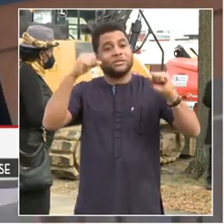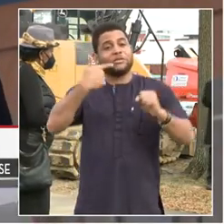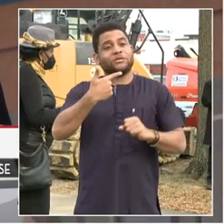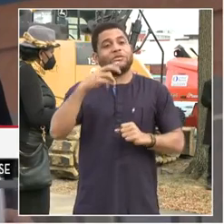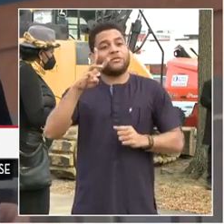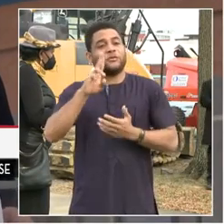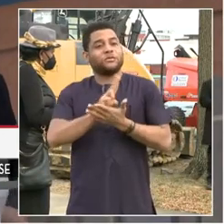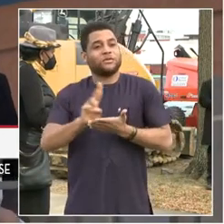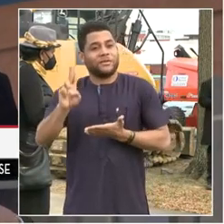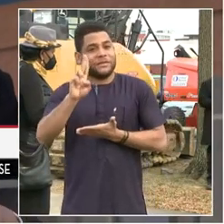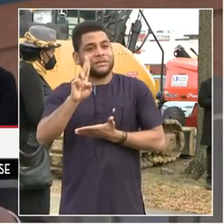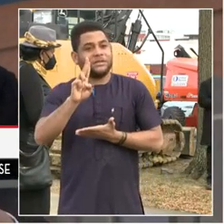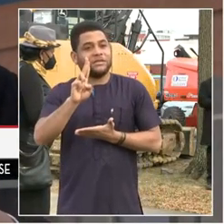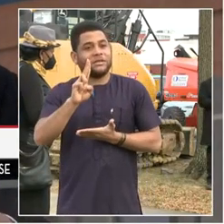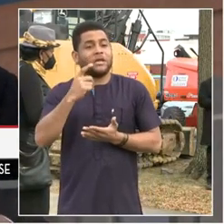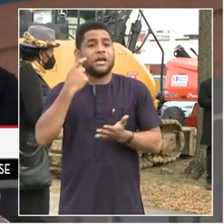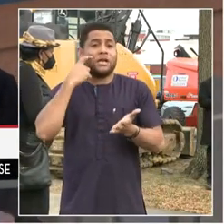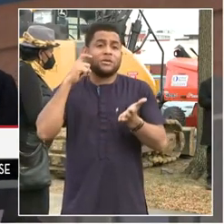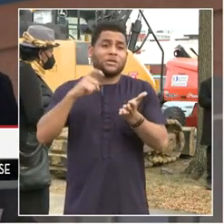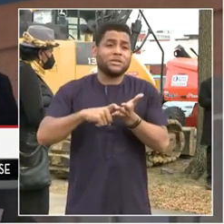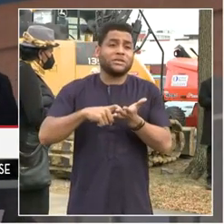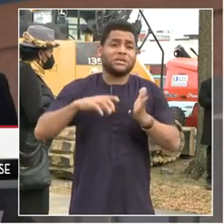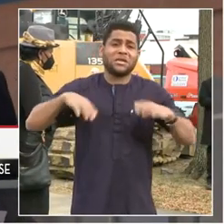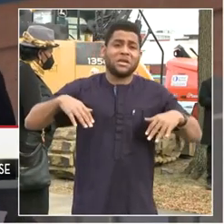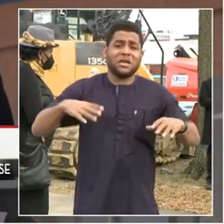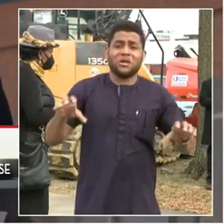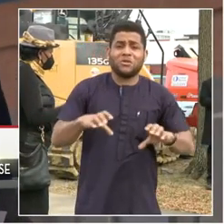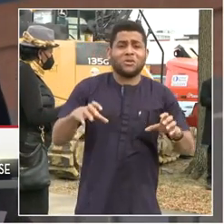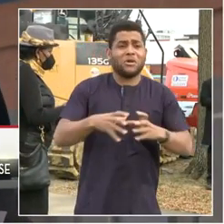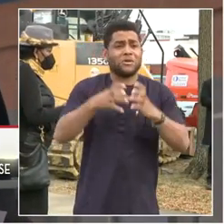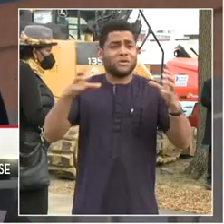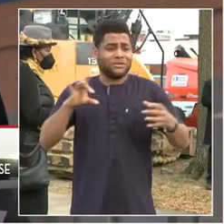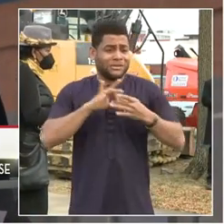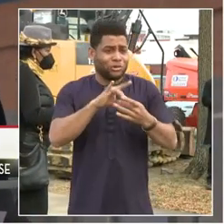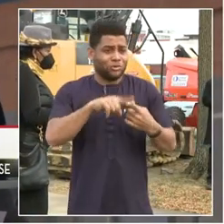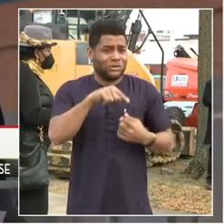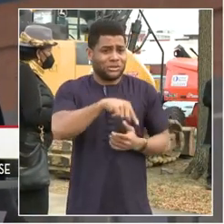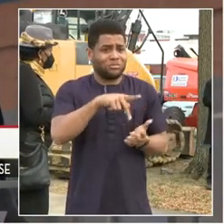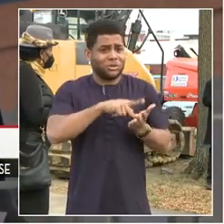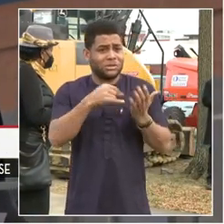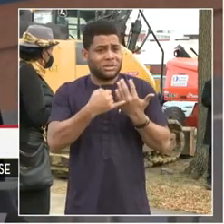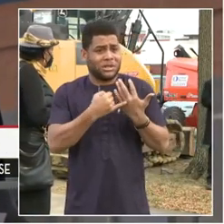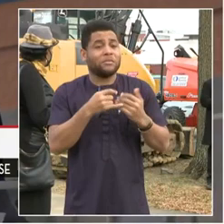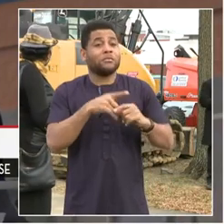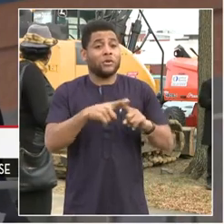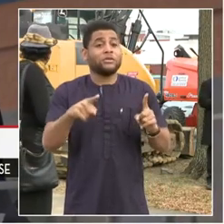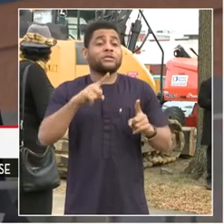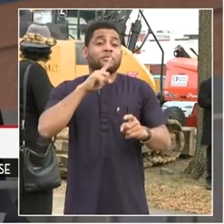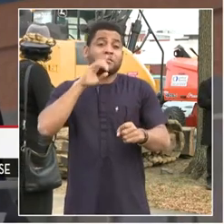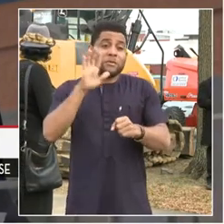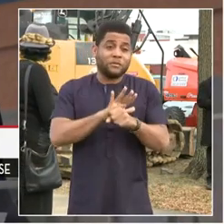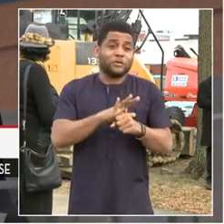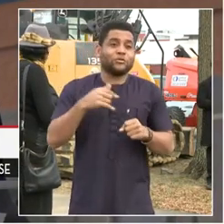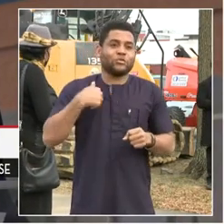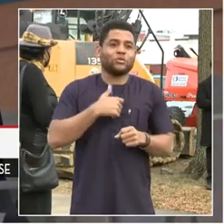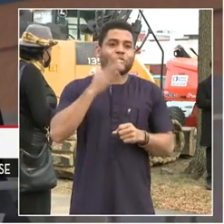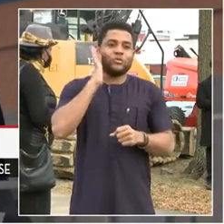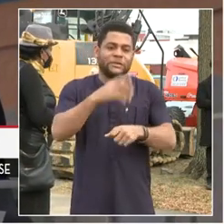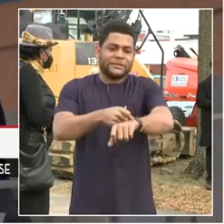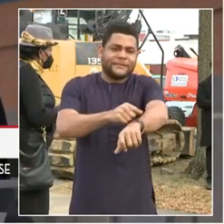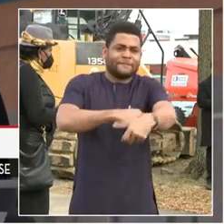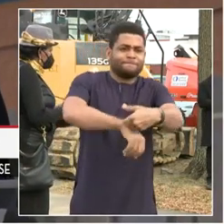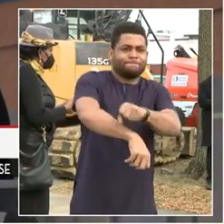that I haven't done very much in connection with this project, but I pledge that we will be actively